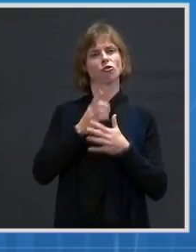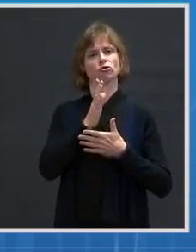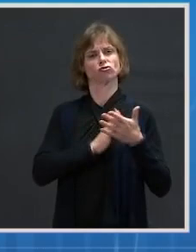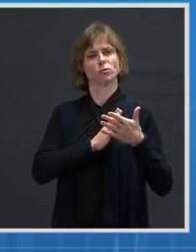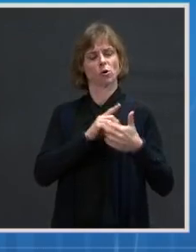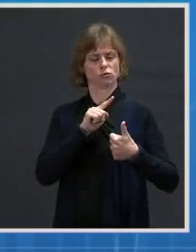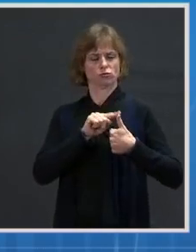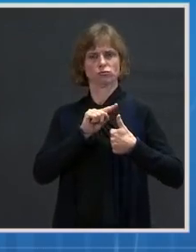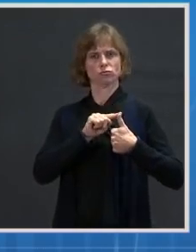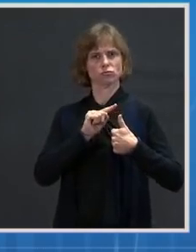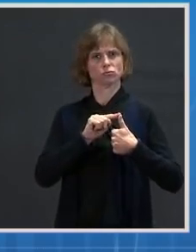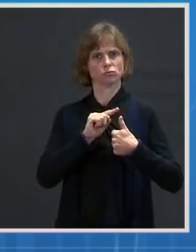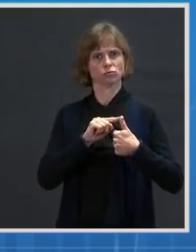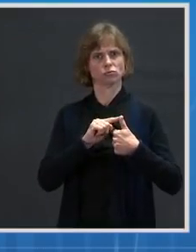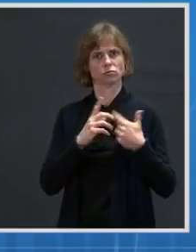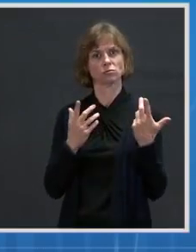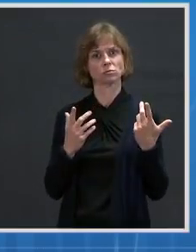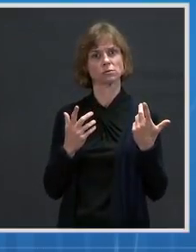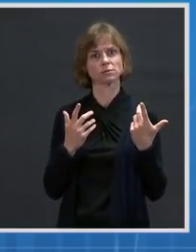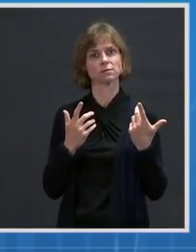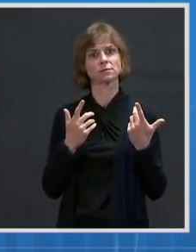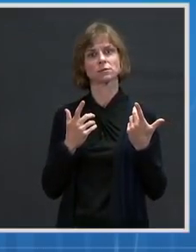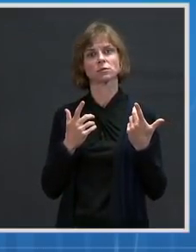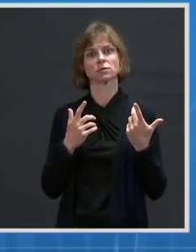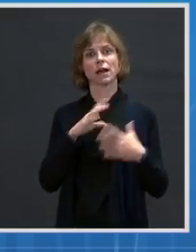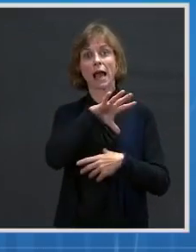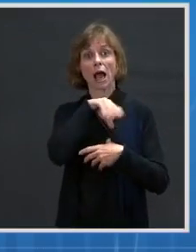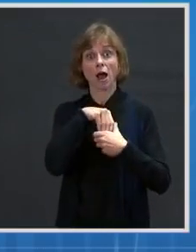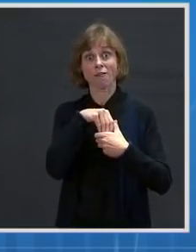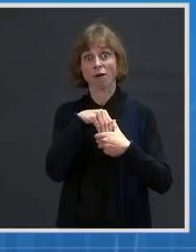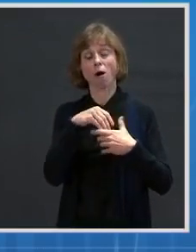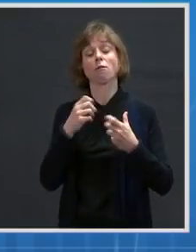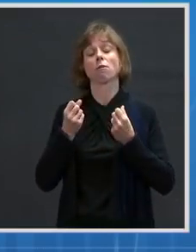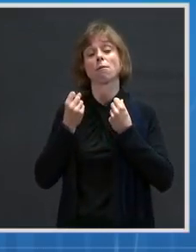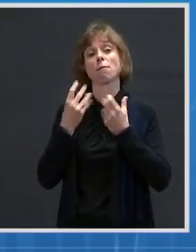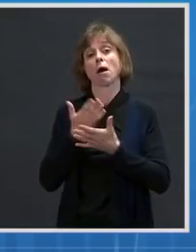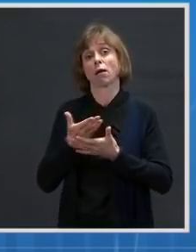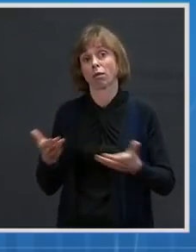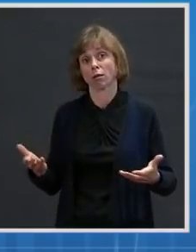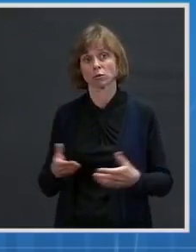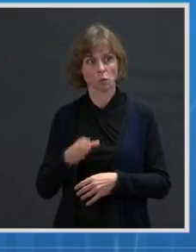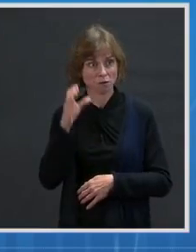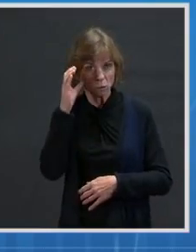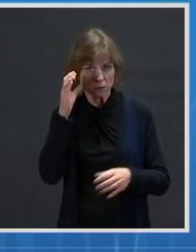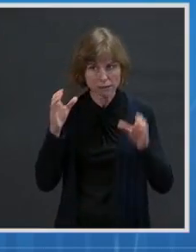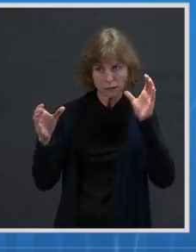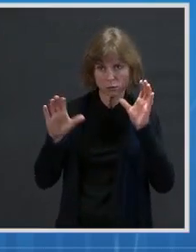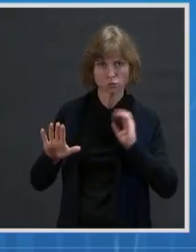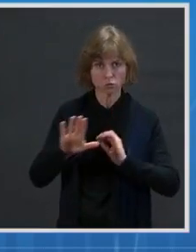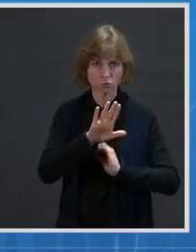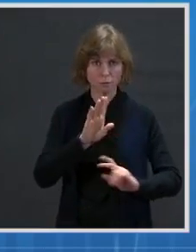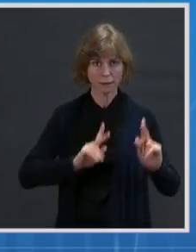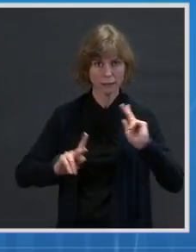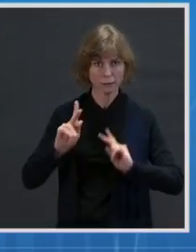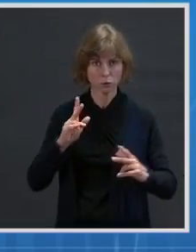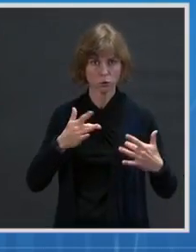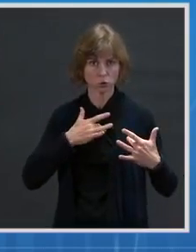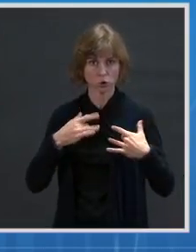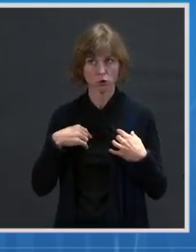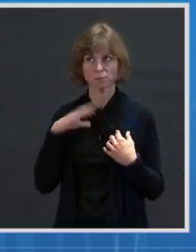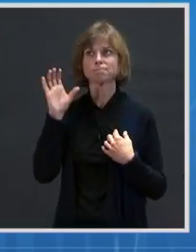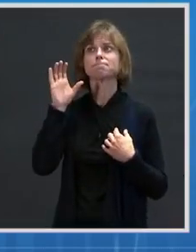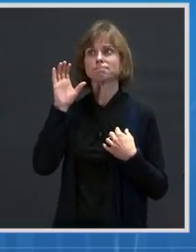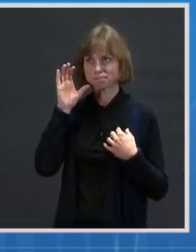has entailed a significant number of activities, listening to the public's concerns, hearing from